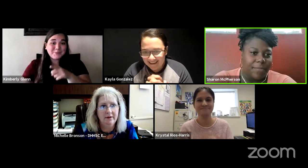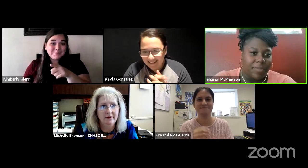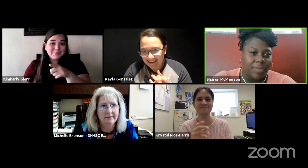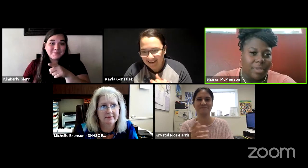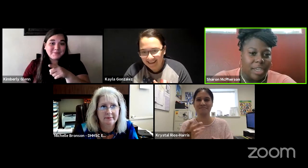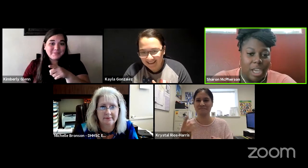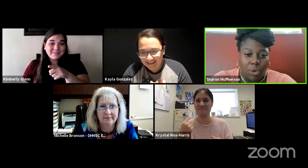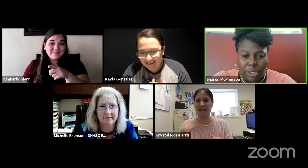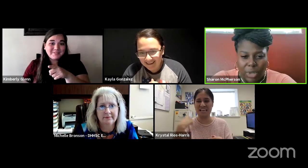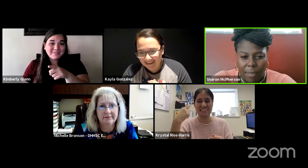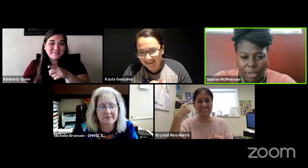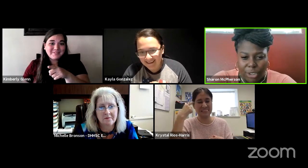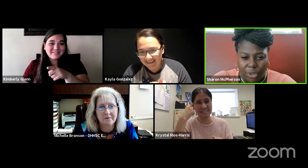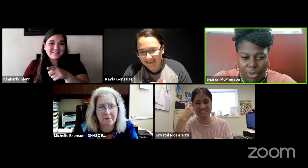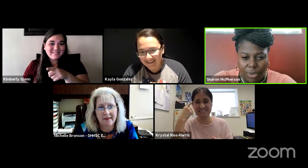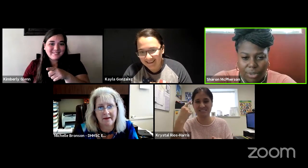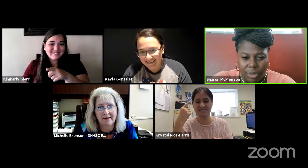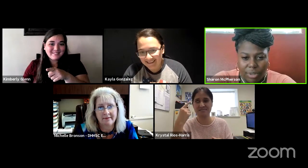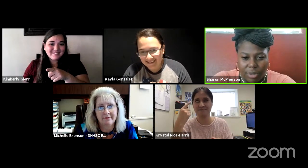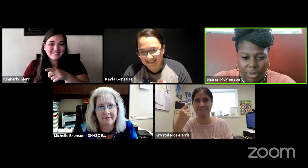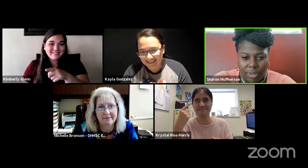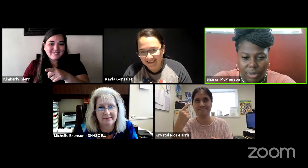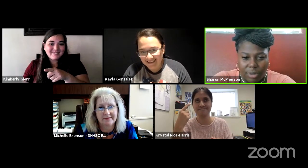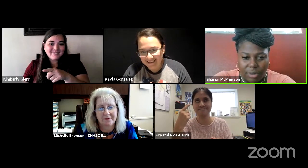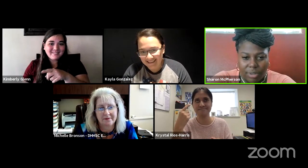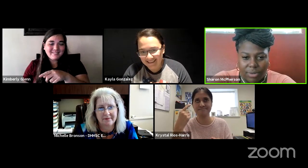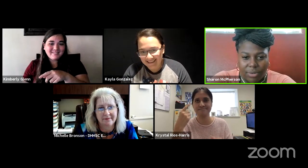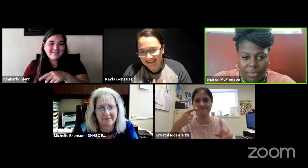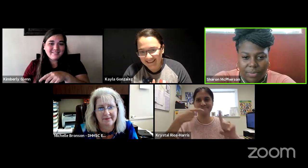painter. Crystal, how about you?